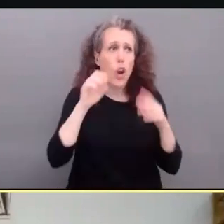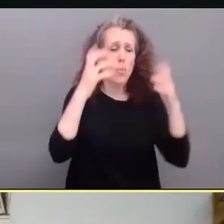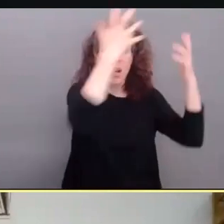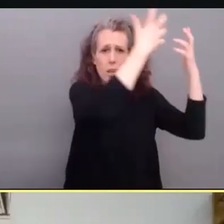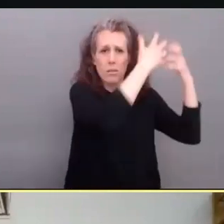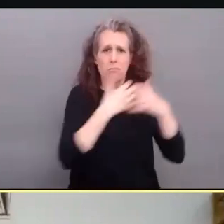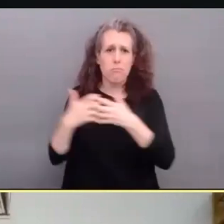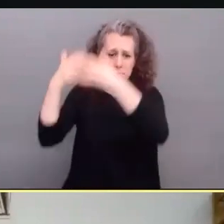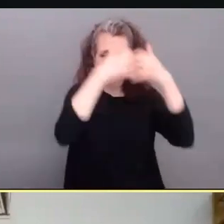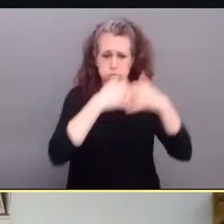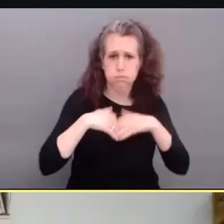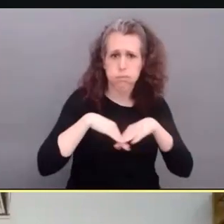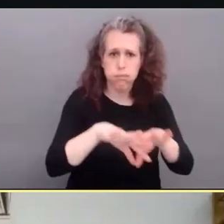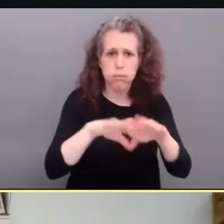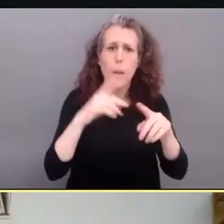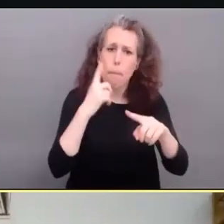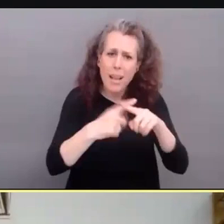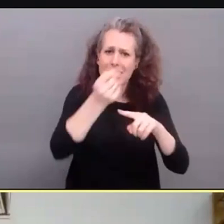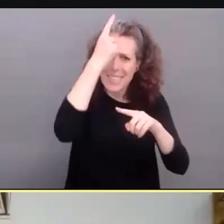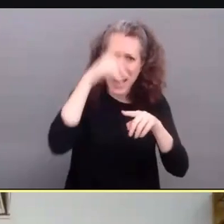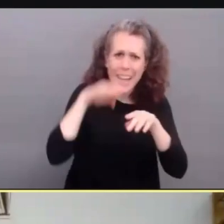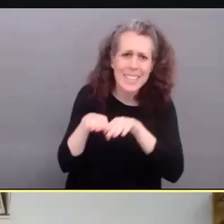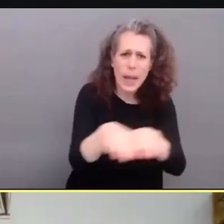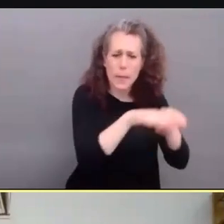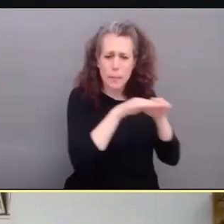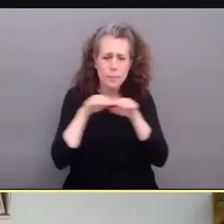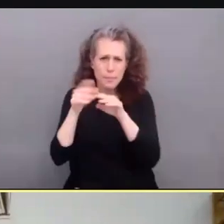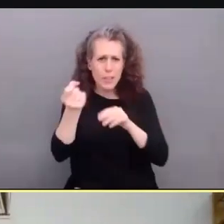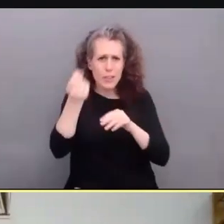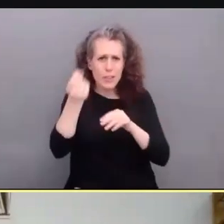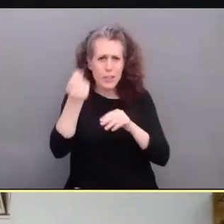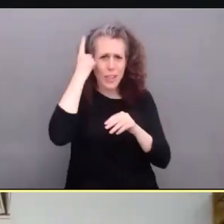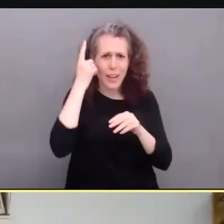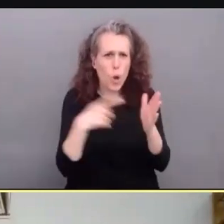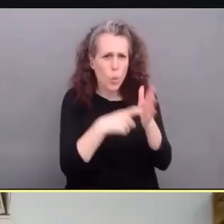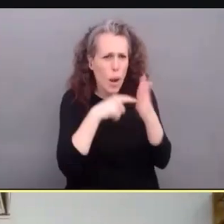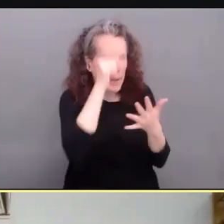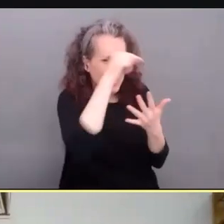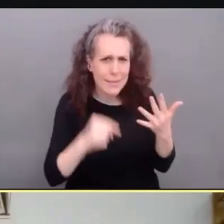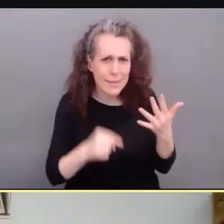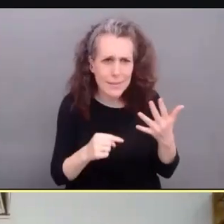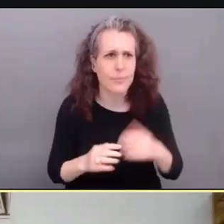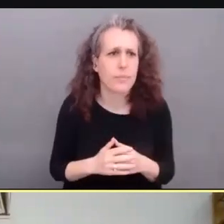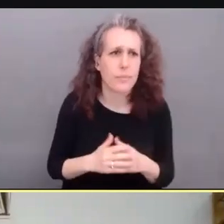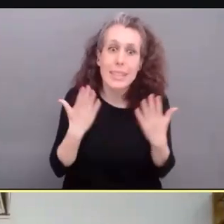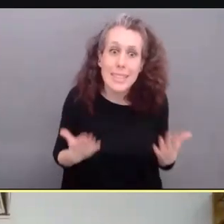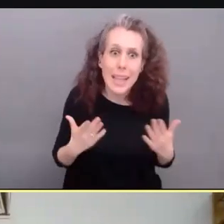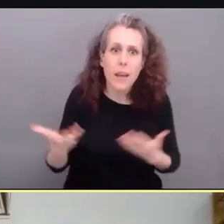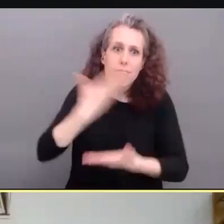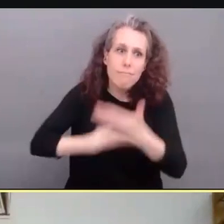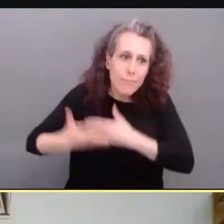common understanding of these functional requirements. We've heard today about the complexity of the issues and how difficult it has